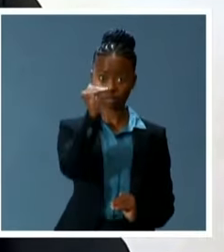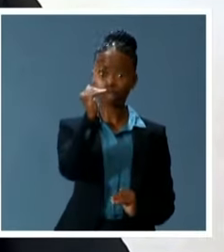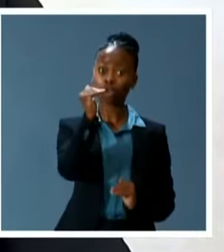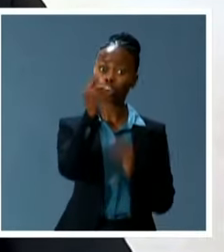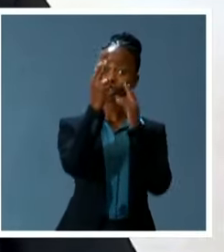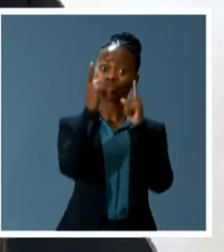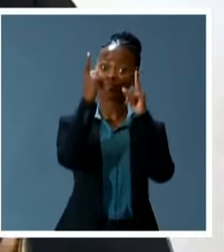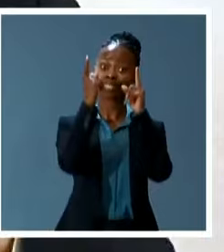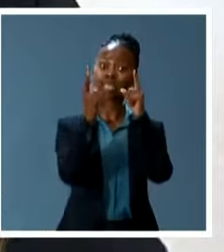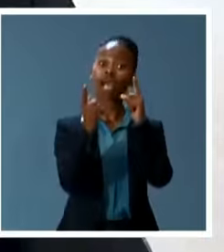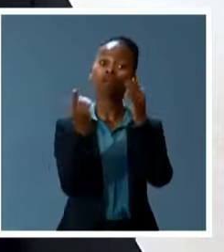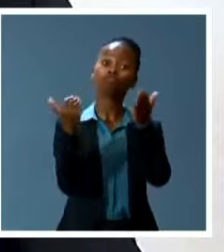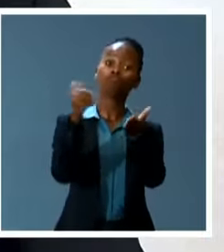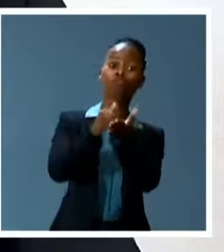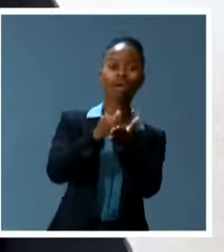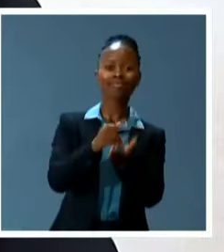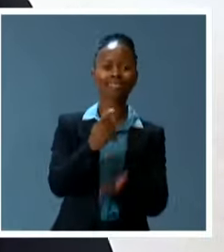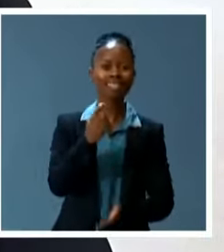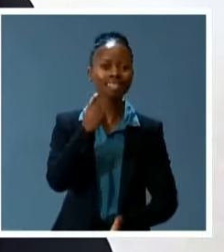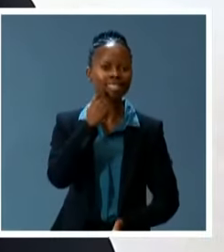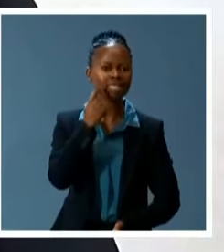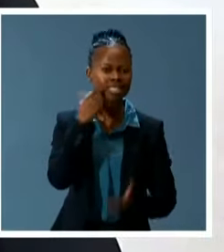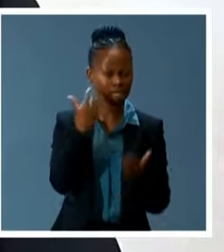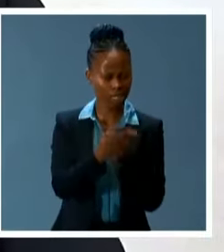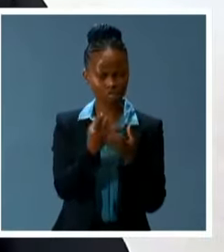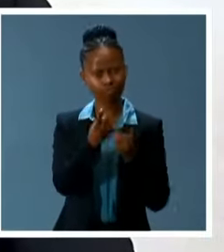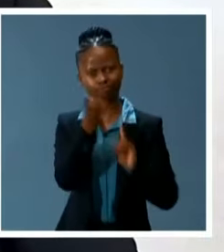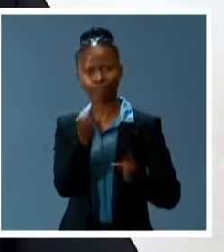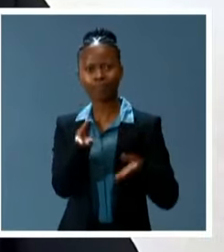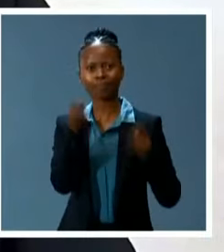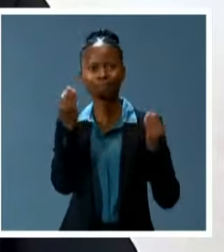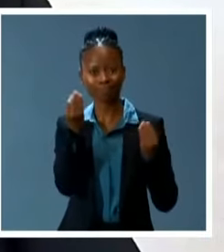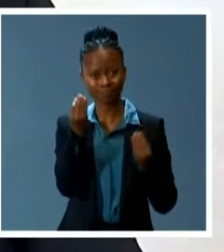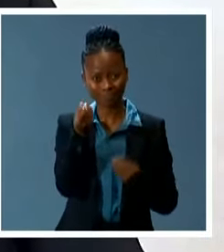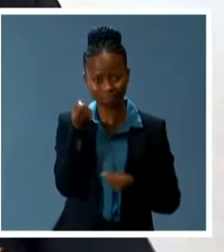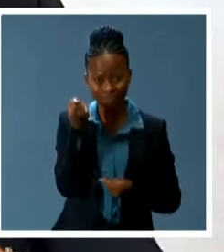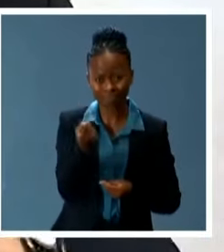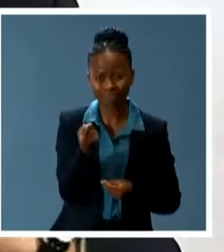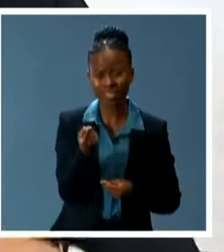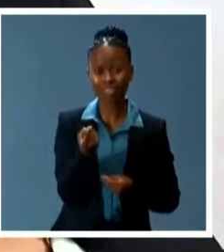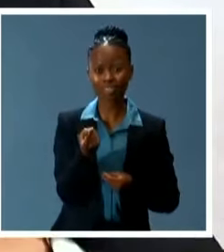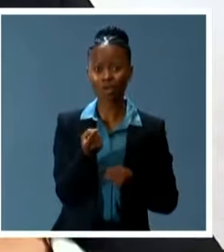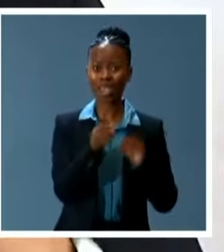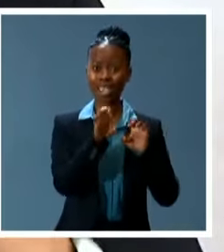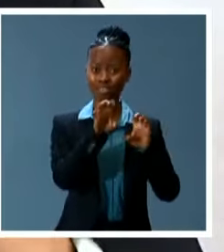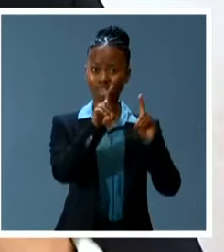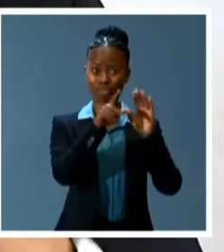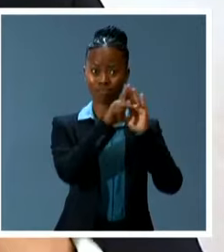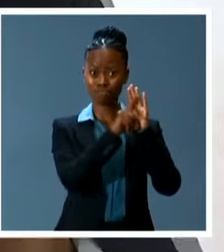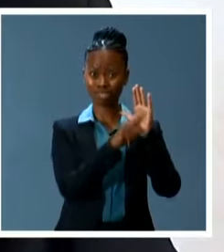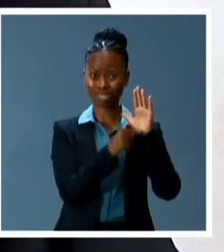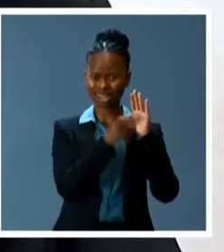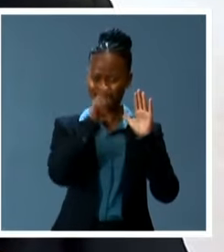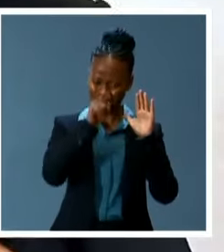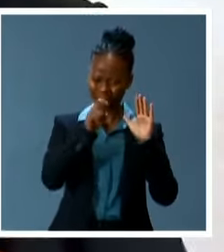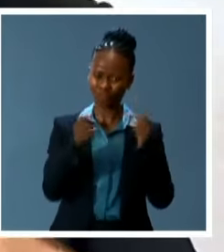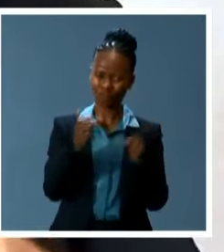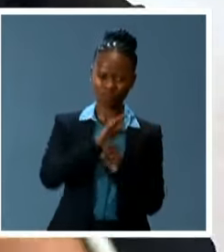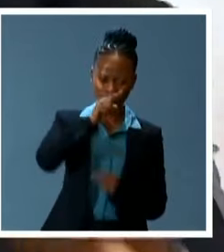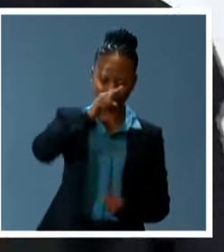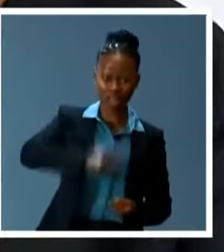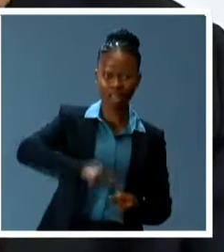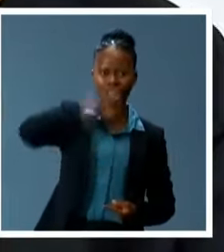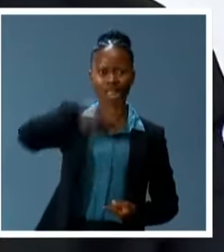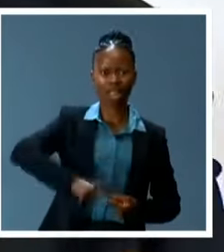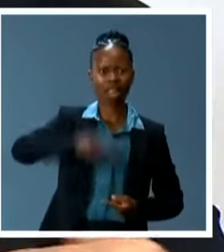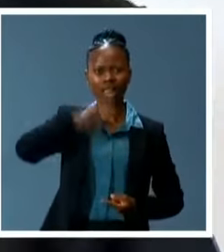educational policy conceived as an equalizer, and not an education policy that reproduces the inequalities, because it